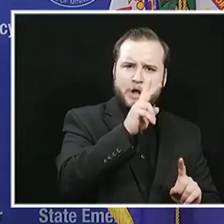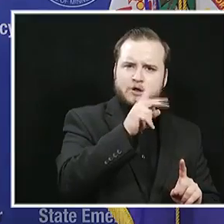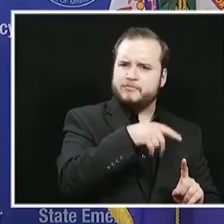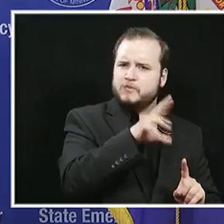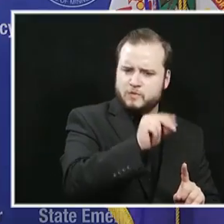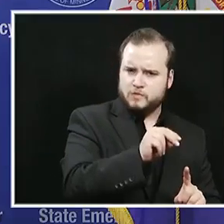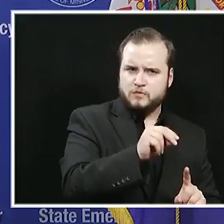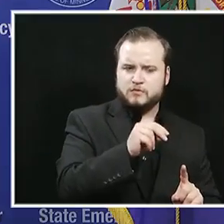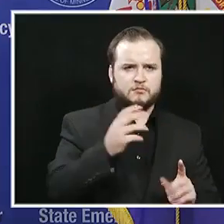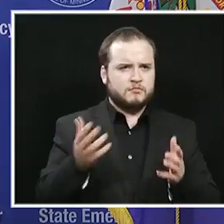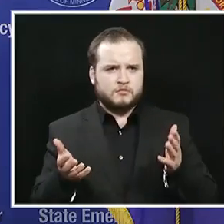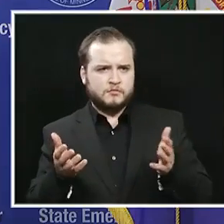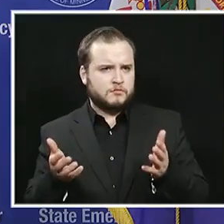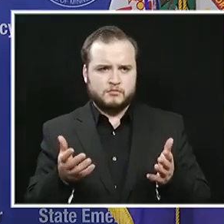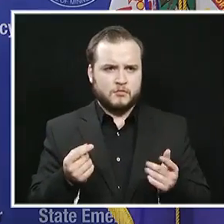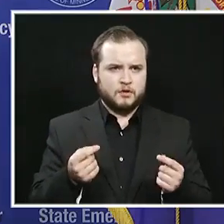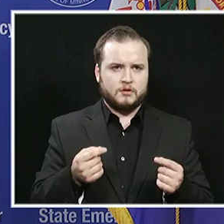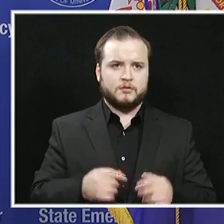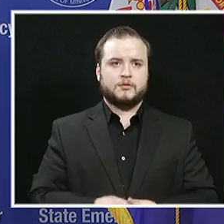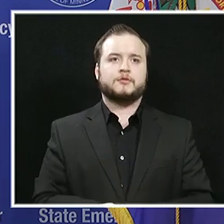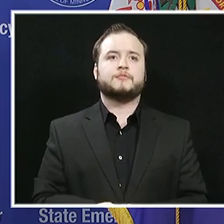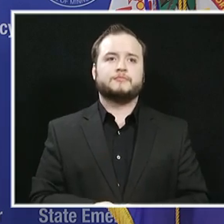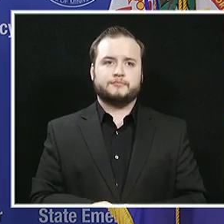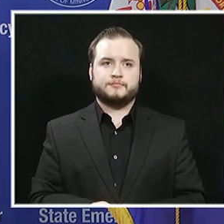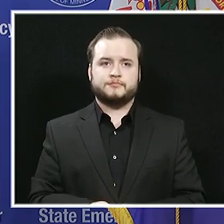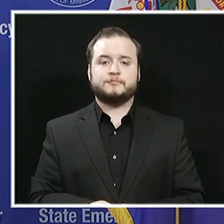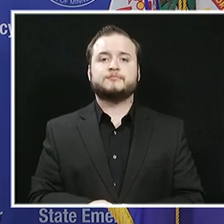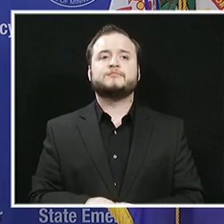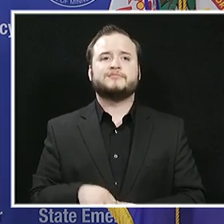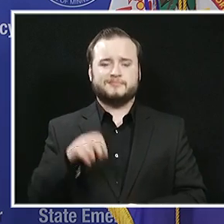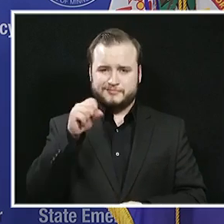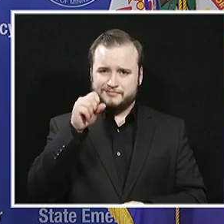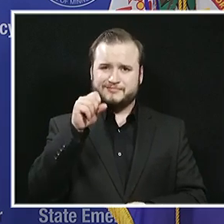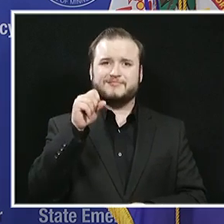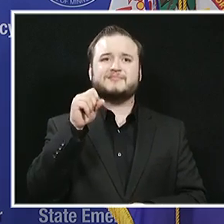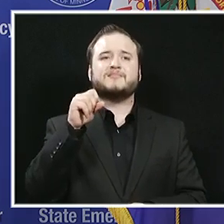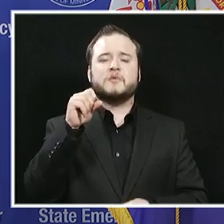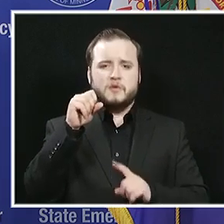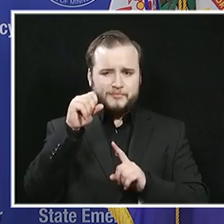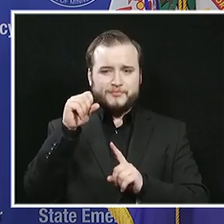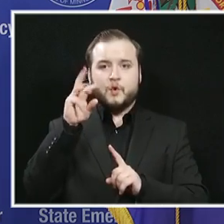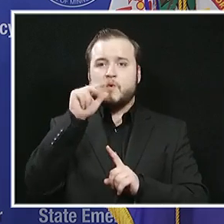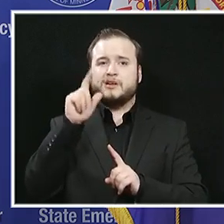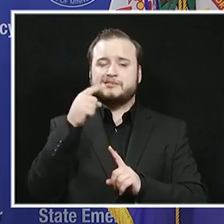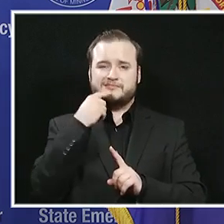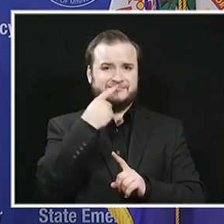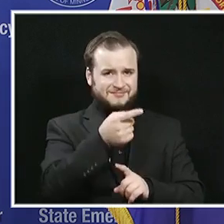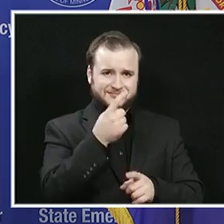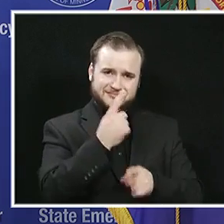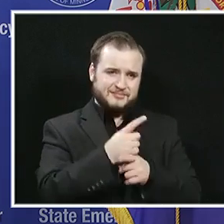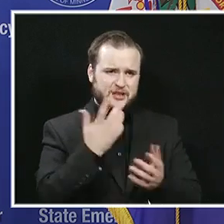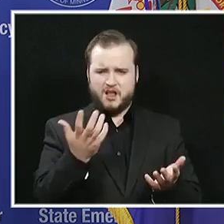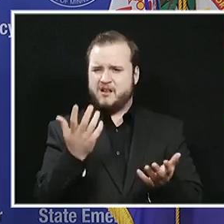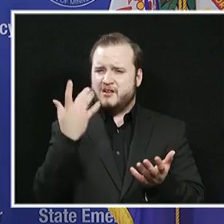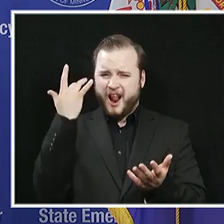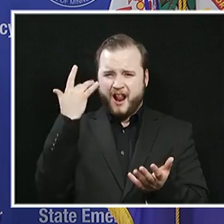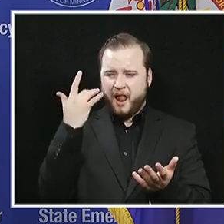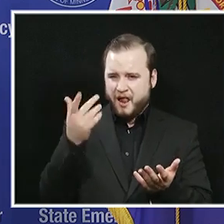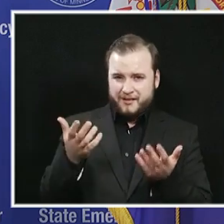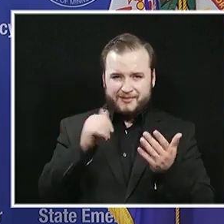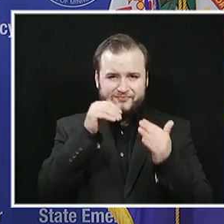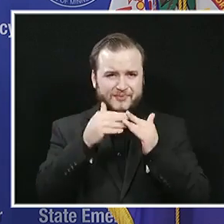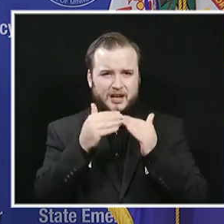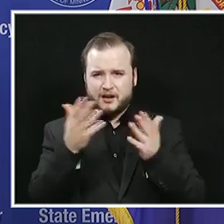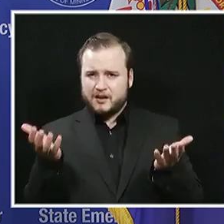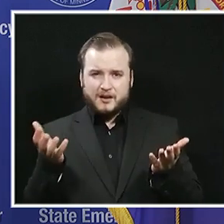totally fair, and I don't have a good answer for you for that. I think what Lieutenant Governor Flanagan says this, she heard somebody use this term and